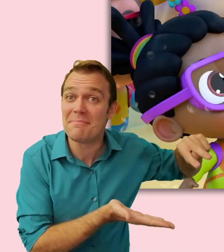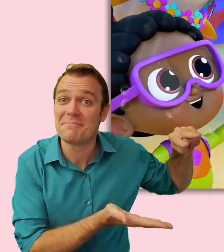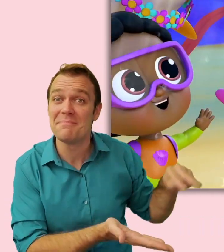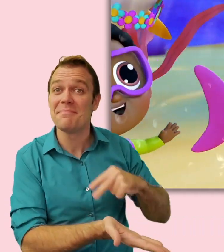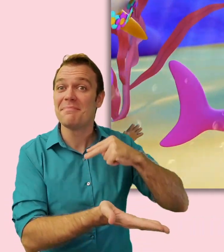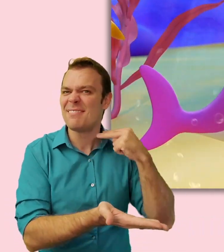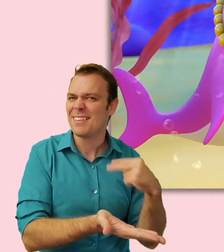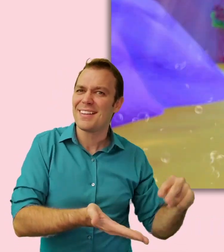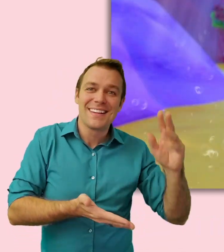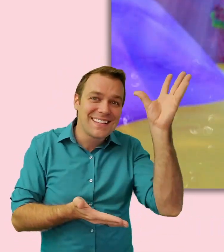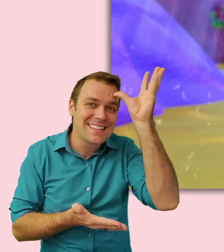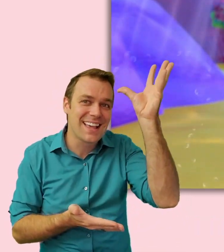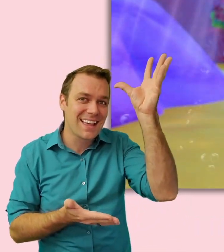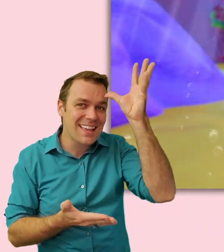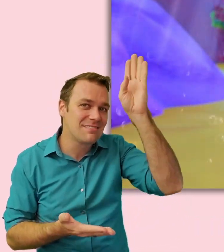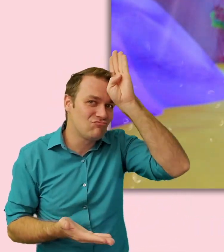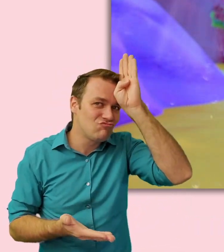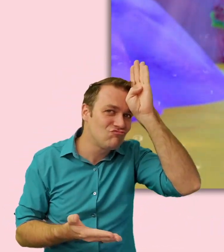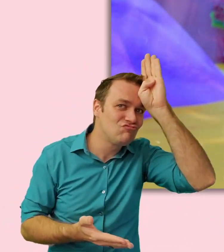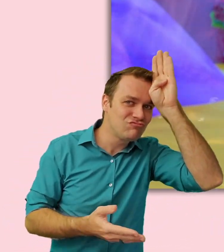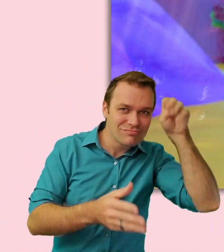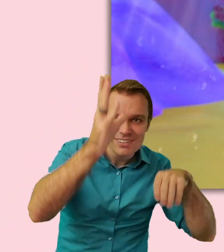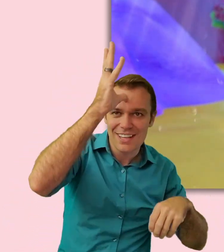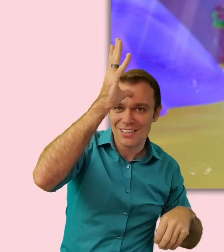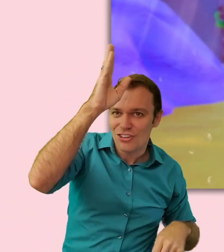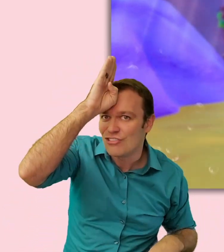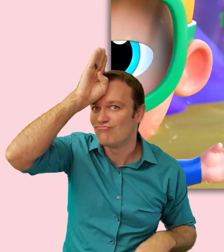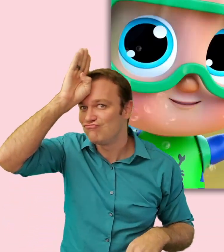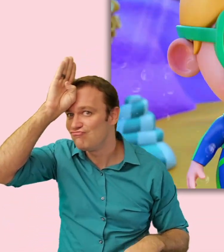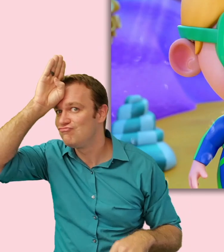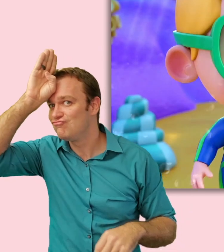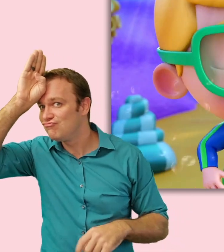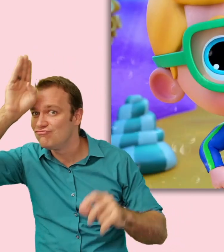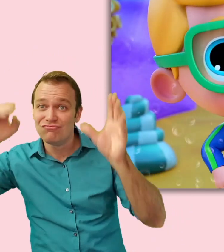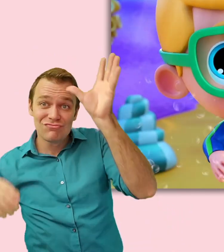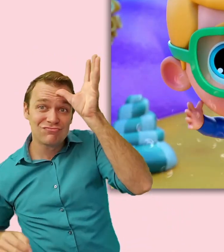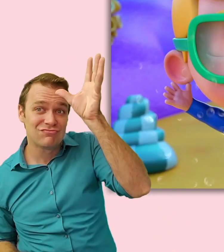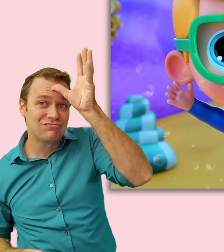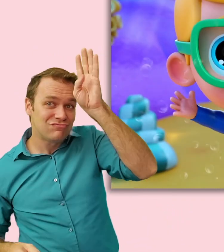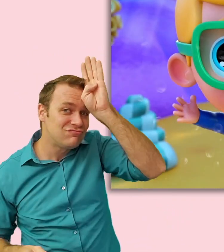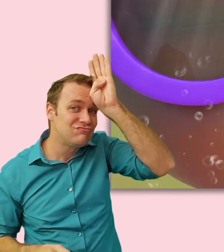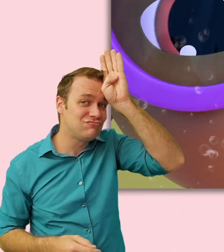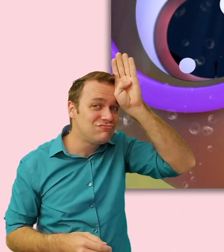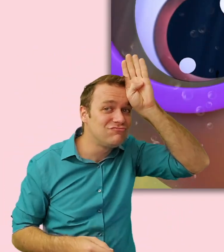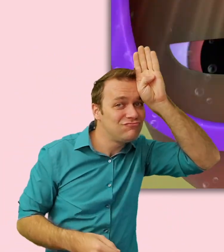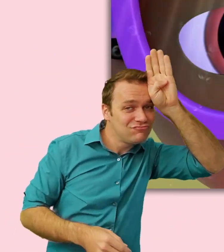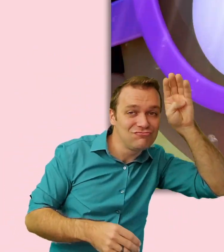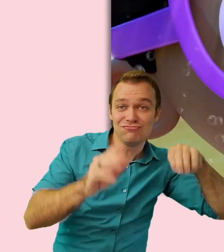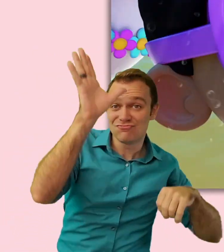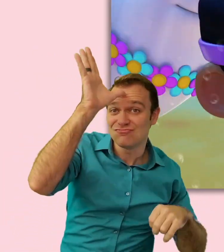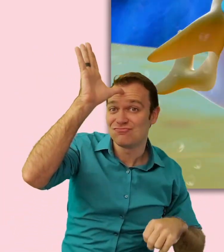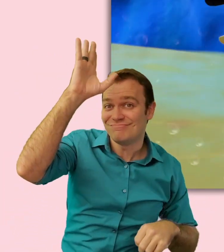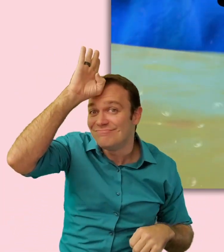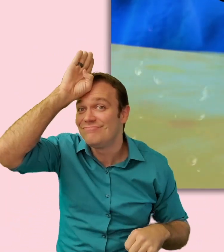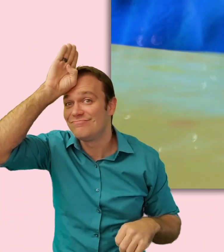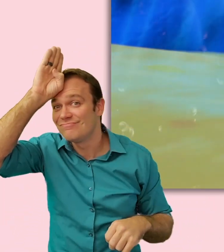go dance. Daddy shark do do do do do. Daddy shark do do do do do. Daddy shark do do do